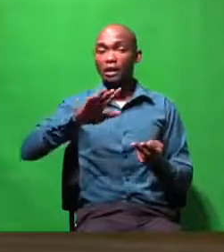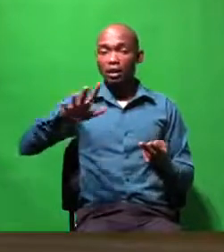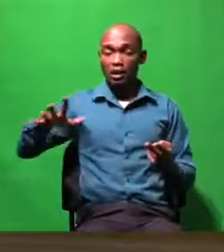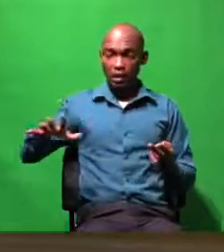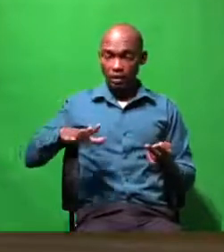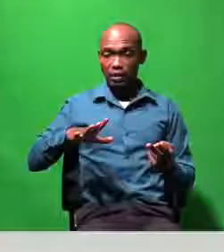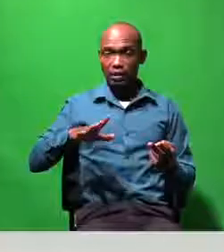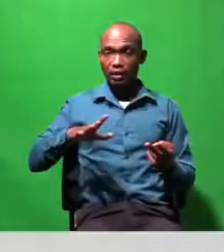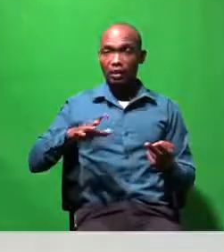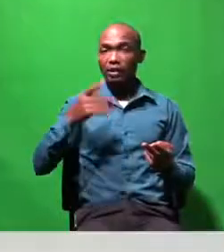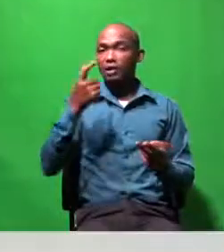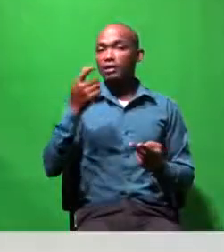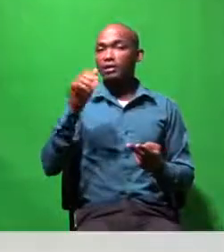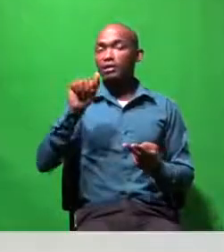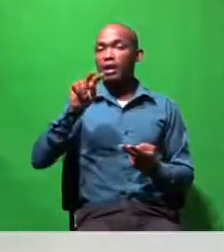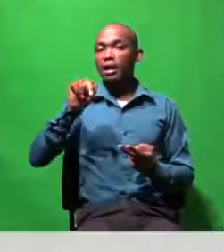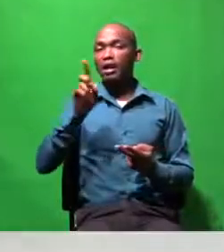Tanganyika.